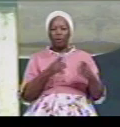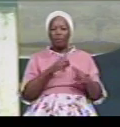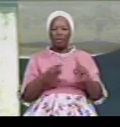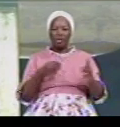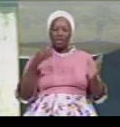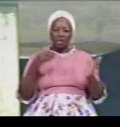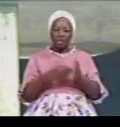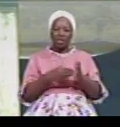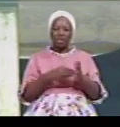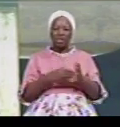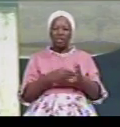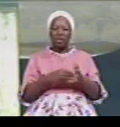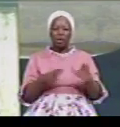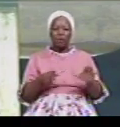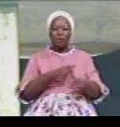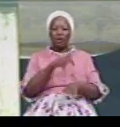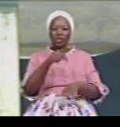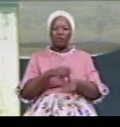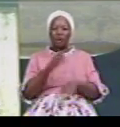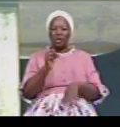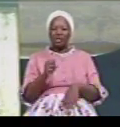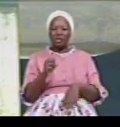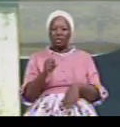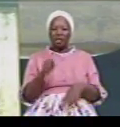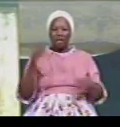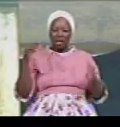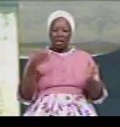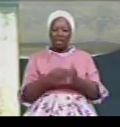principalities, against powers,